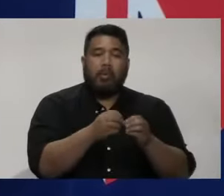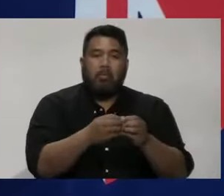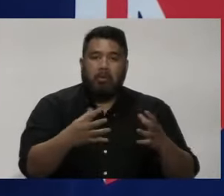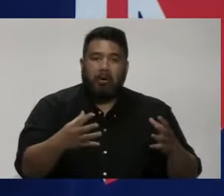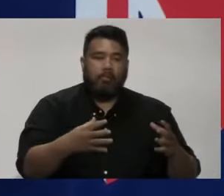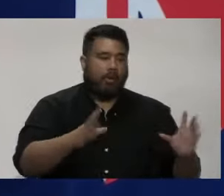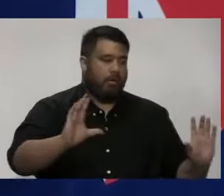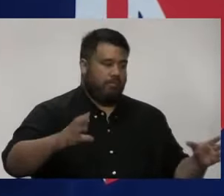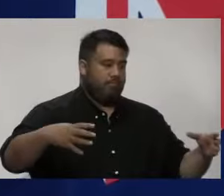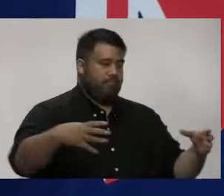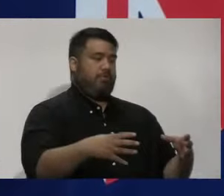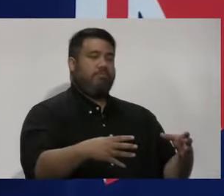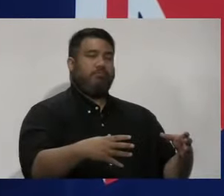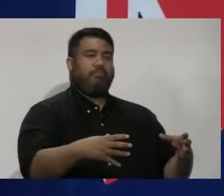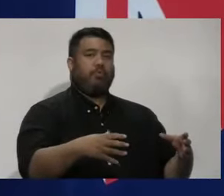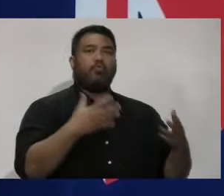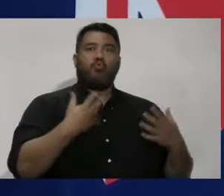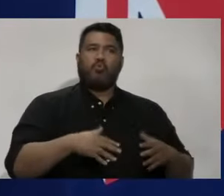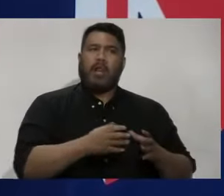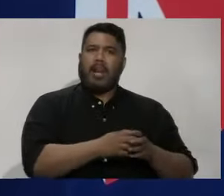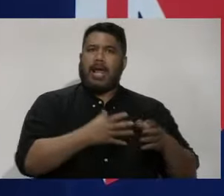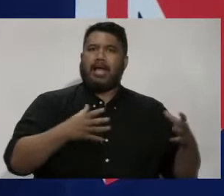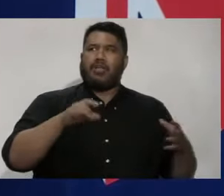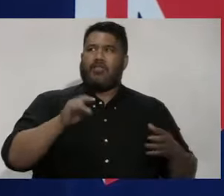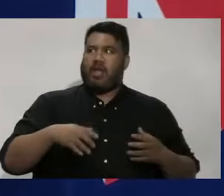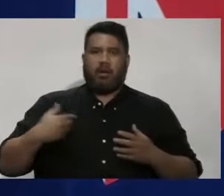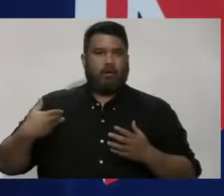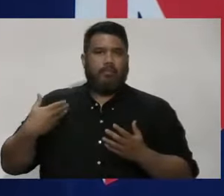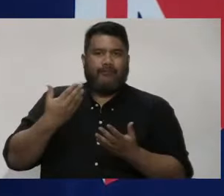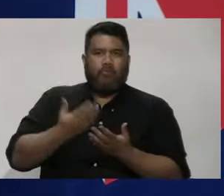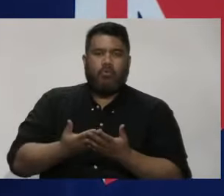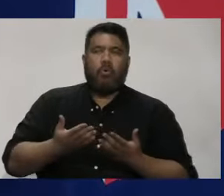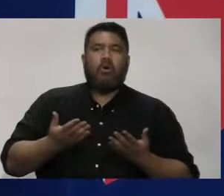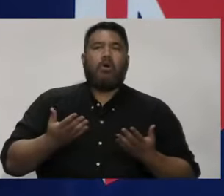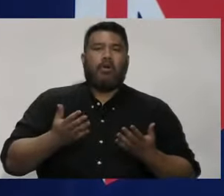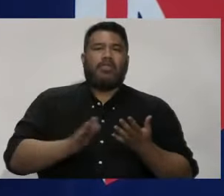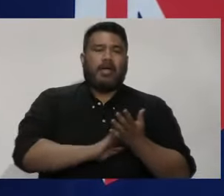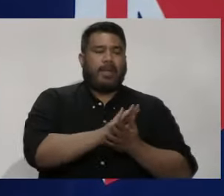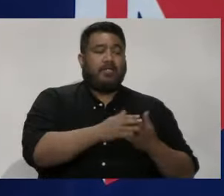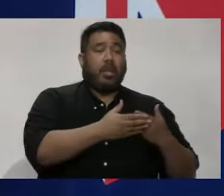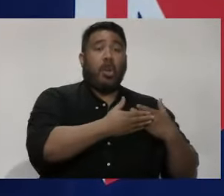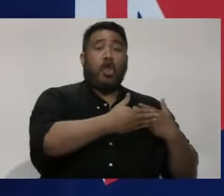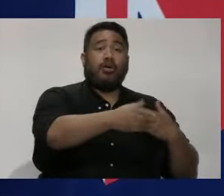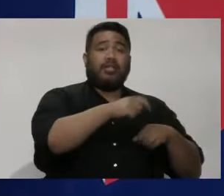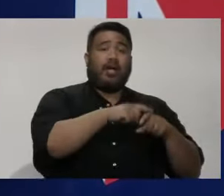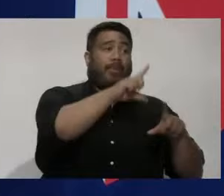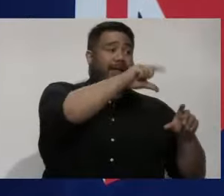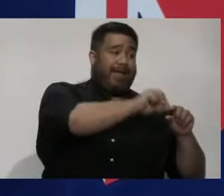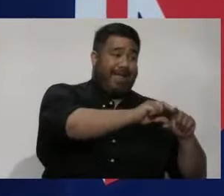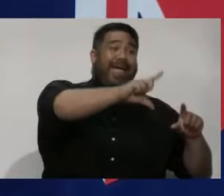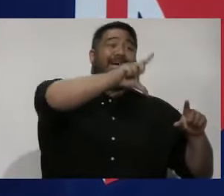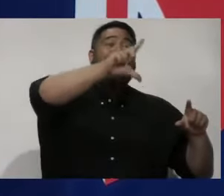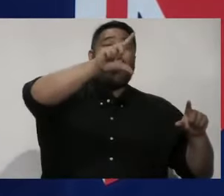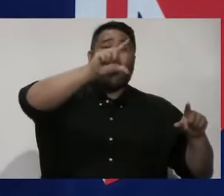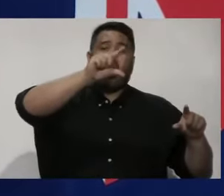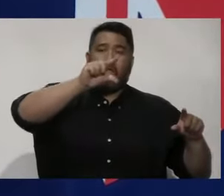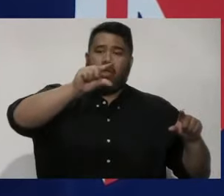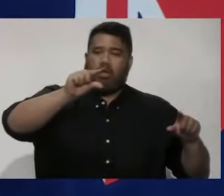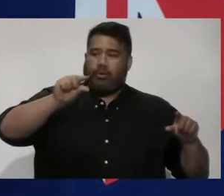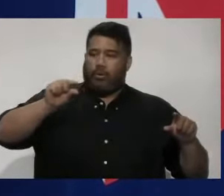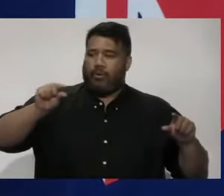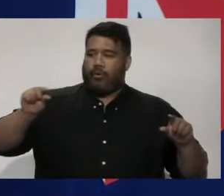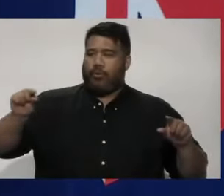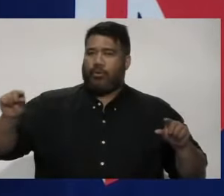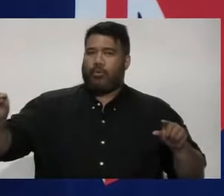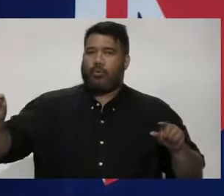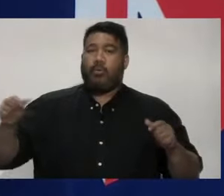is a larger outbreak, a larger cluster than usual, we will see a longer tail or a bigger tail than usual. And in part, that'll just be